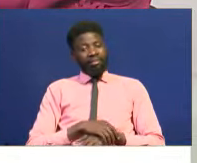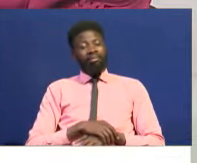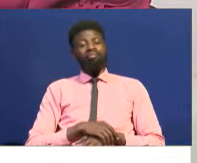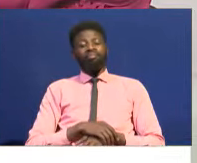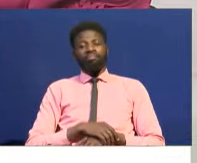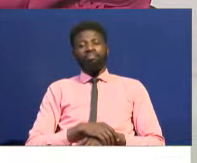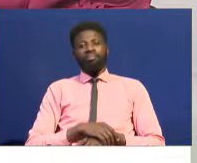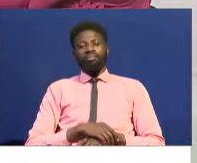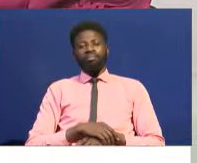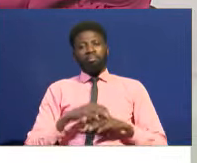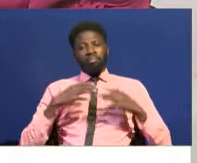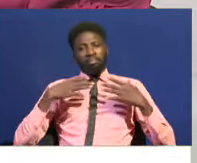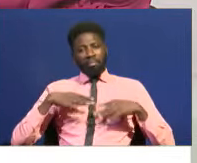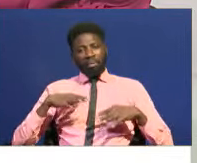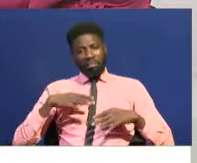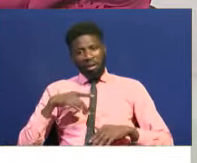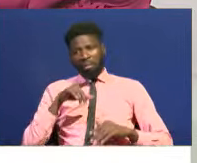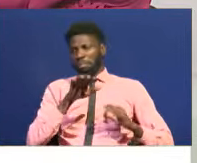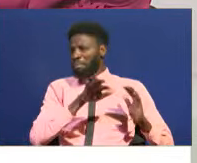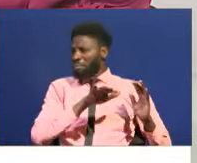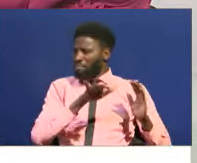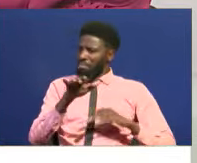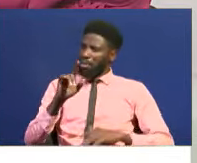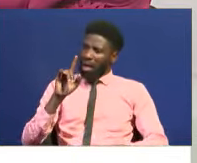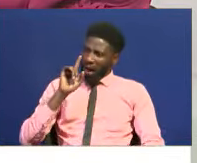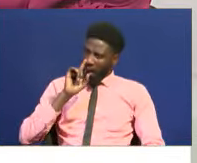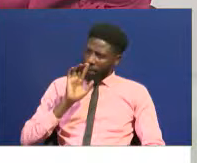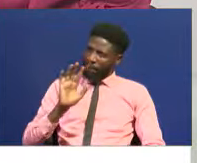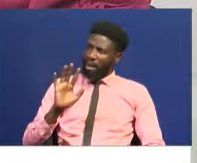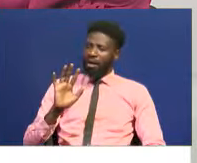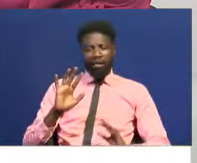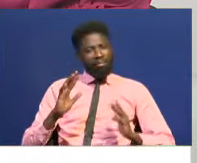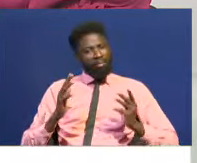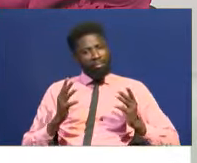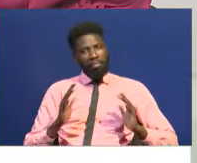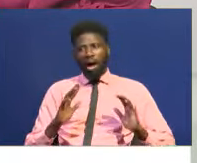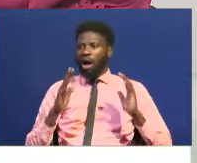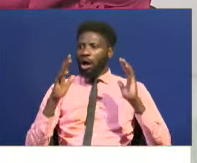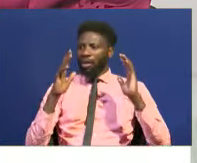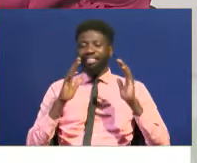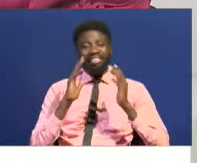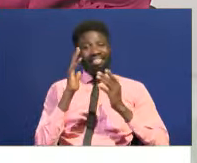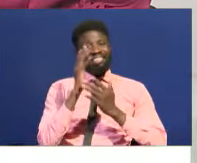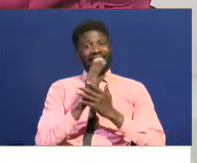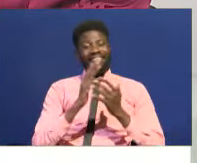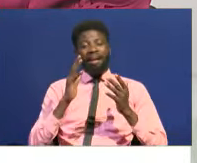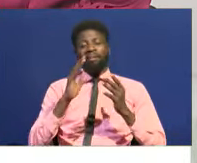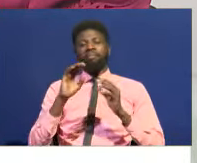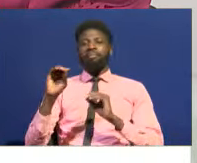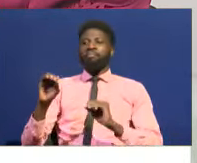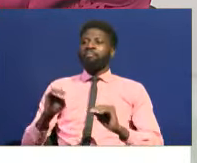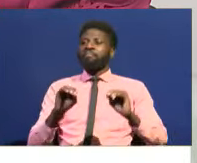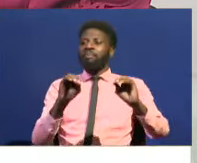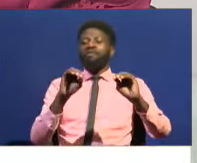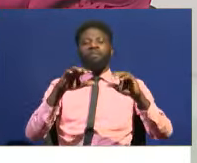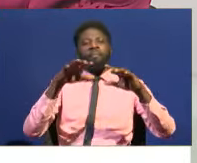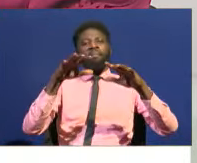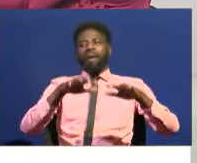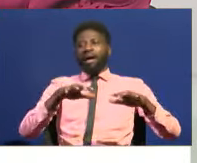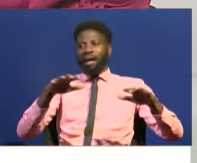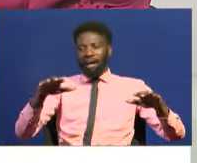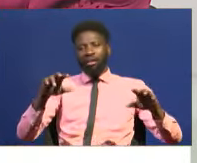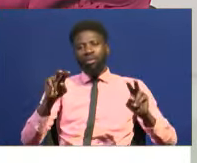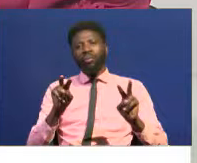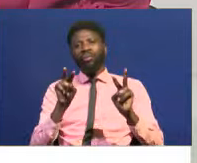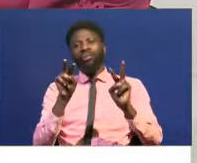rural home to celebrate the honor bestowed on their senator. Others turned up at the local shopping centers to follow the